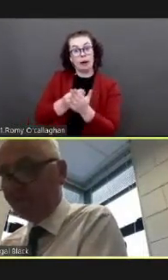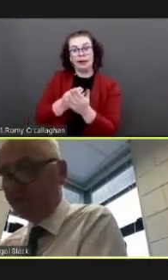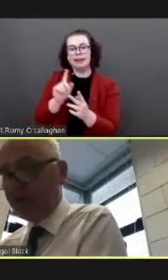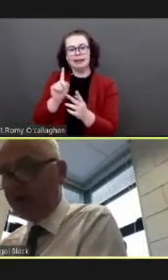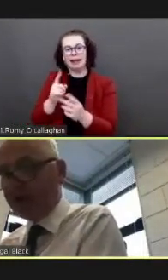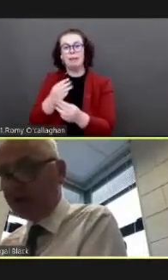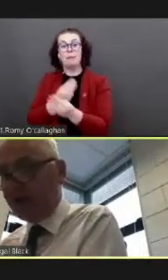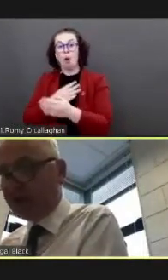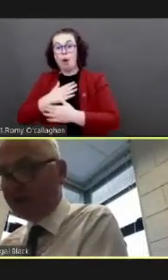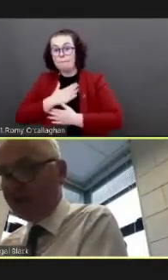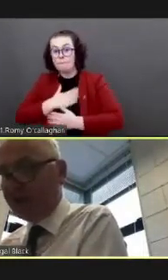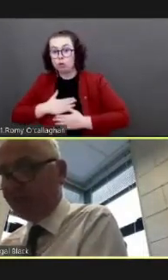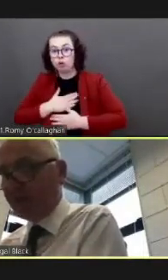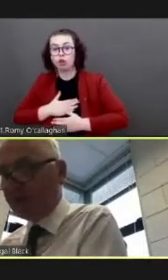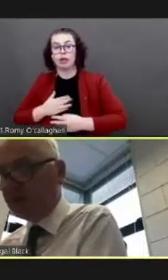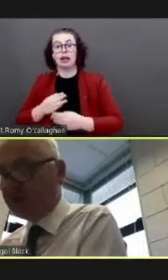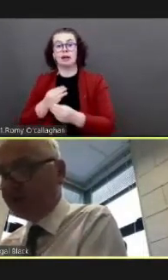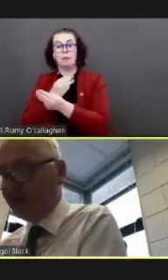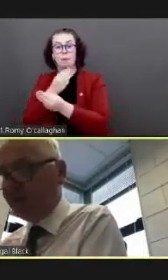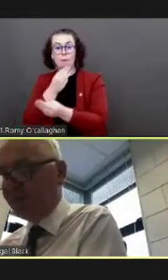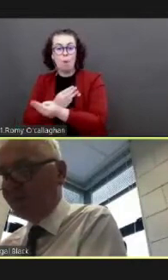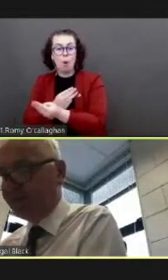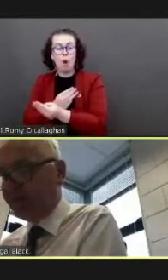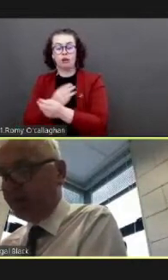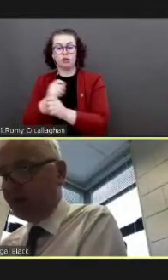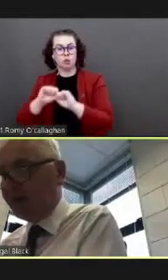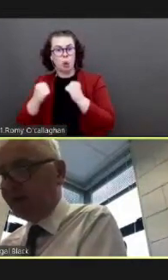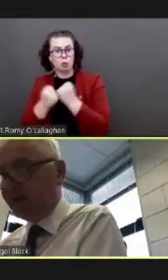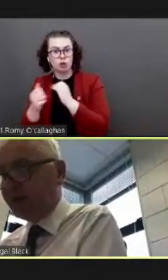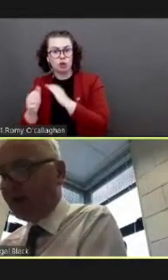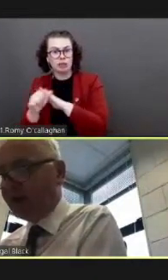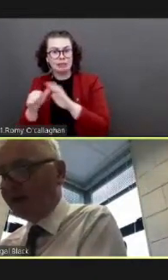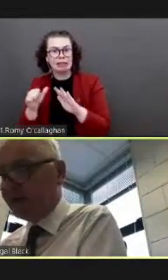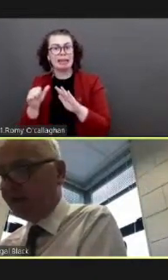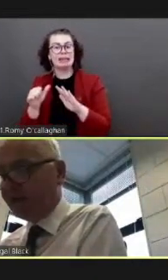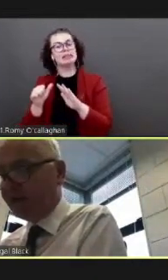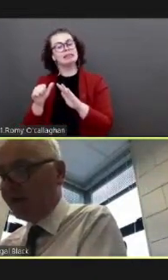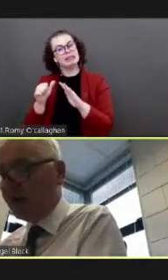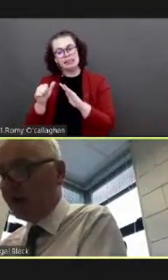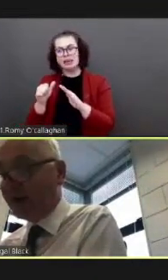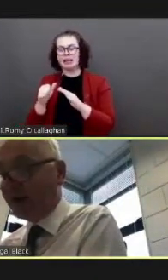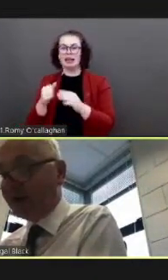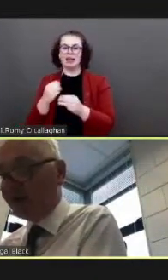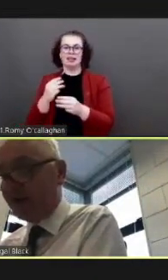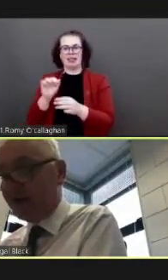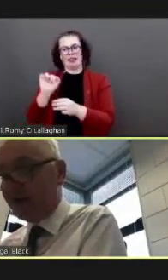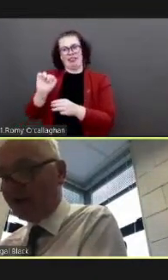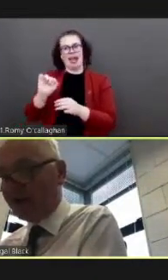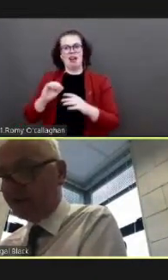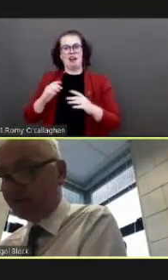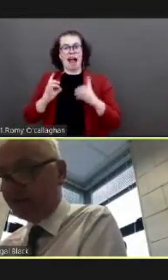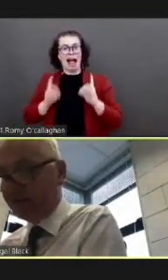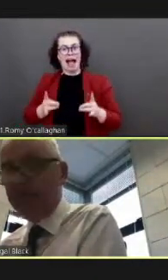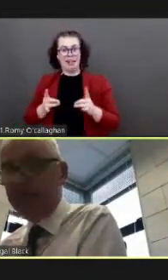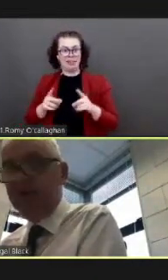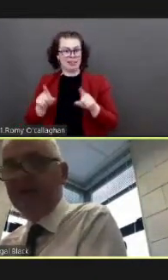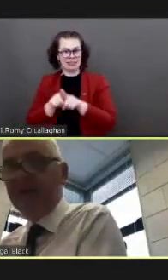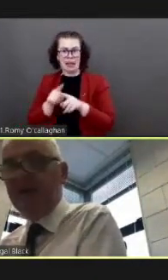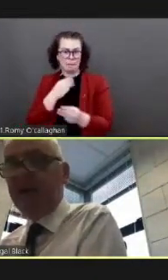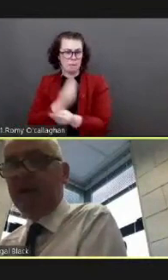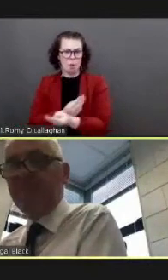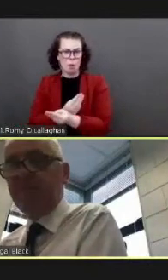emotionally, educationally, socially, and in the context of their health status.